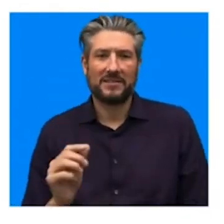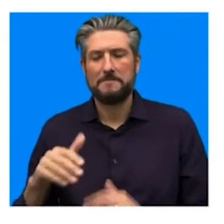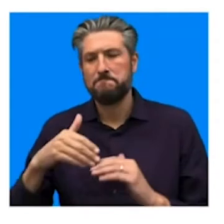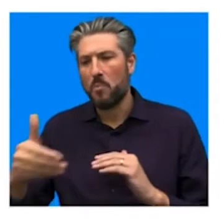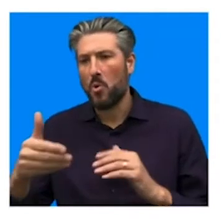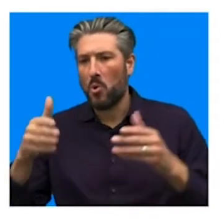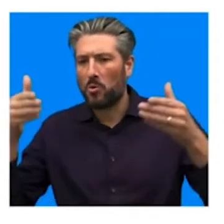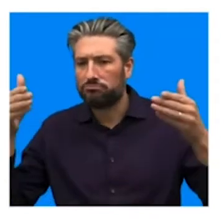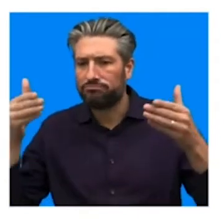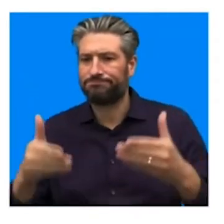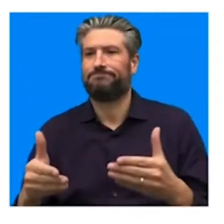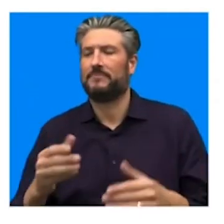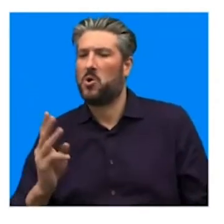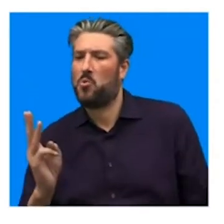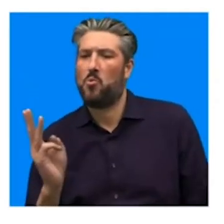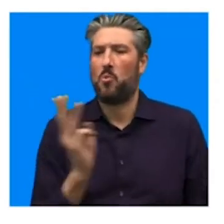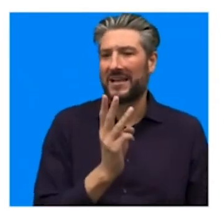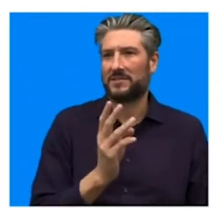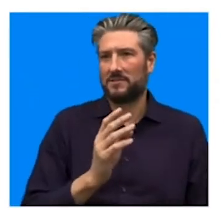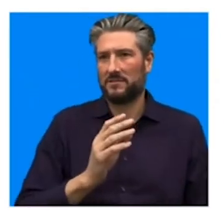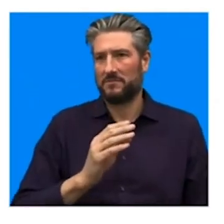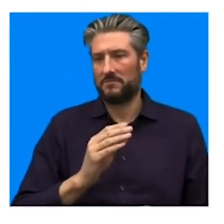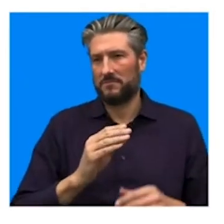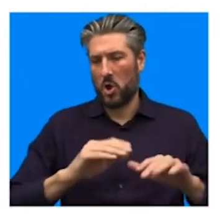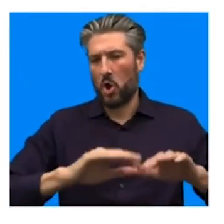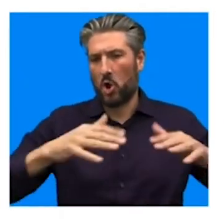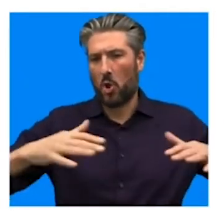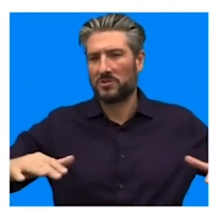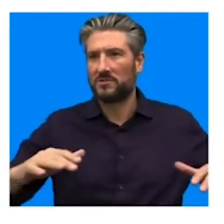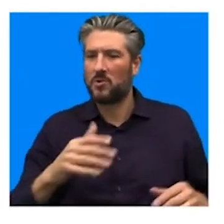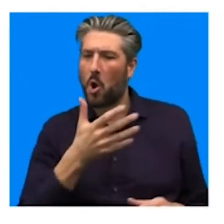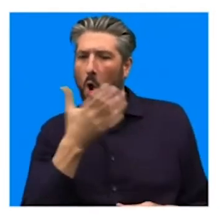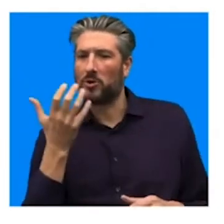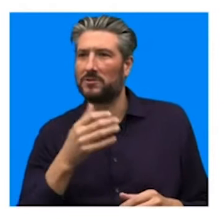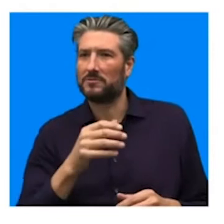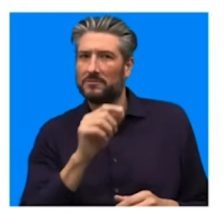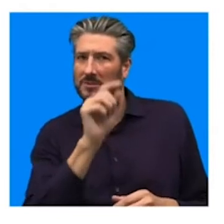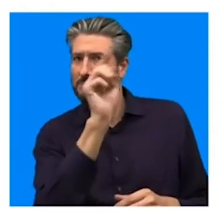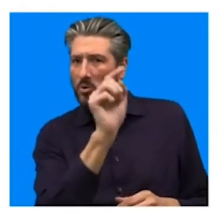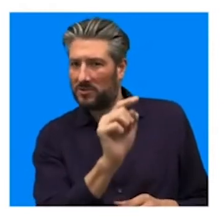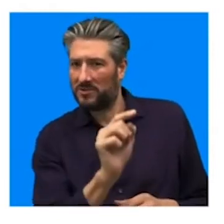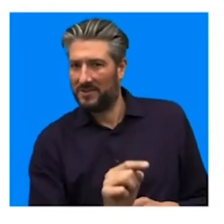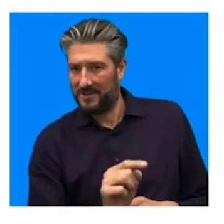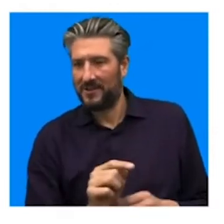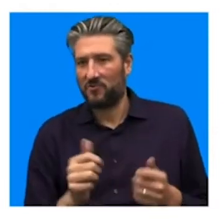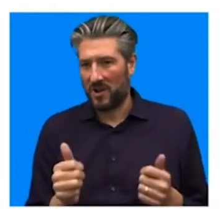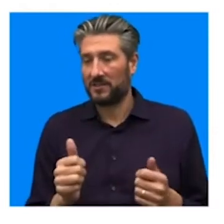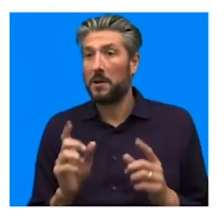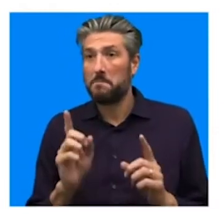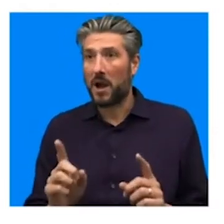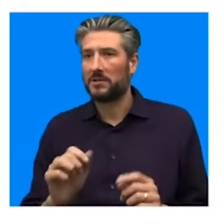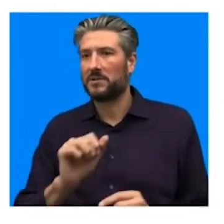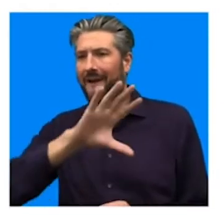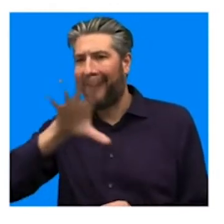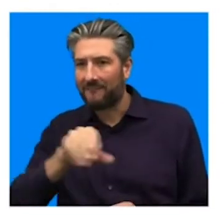West Coast hotspots, and we've seen the shift in that. And with Access Israel and Inclusive Africa, now TechShare